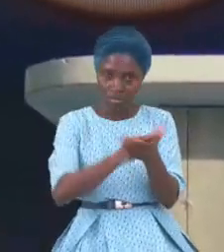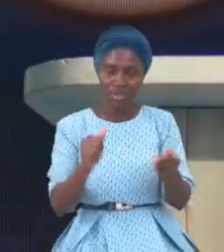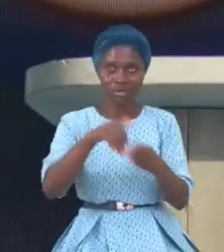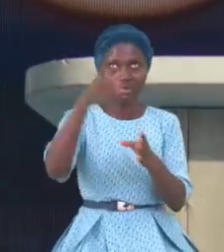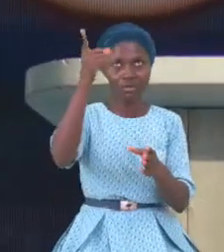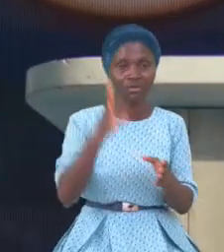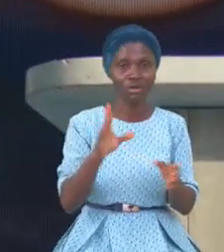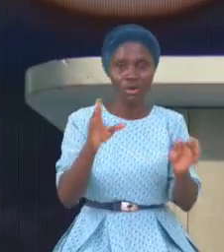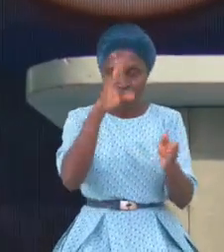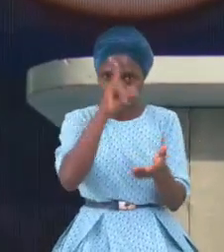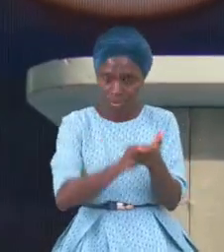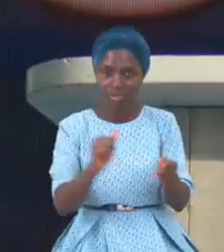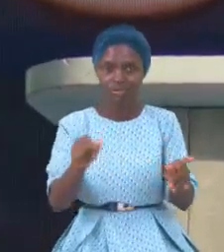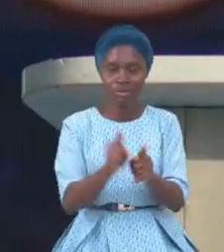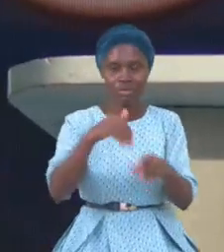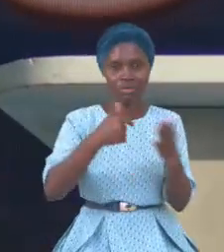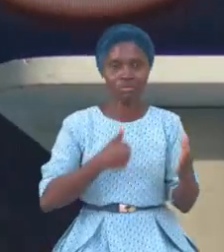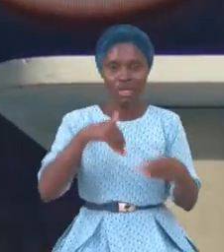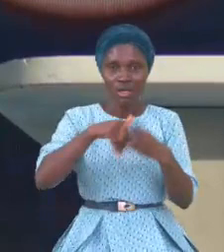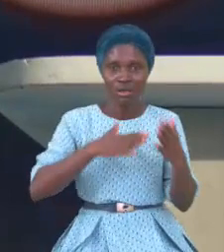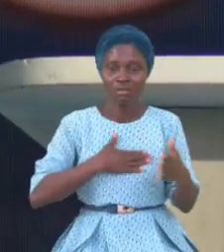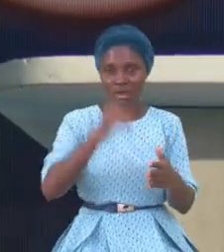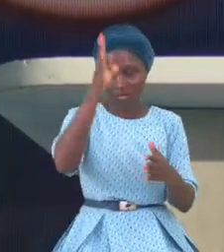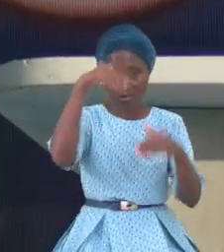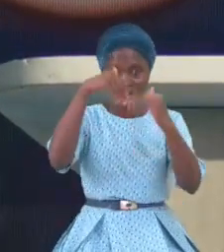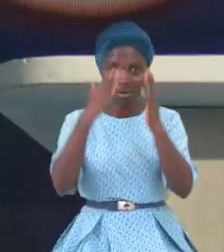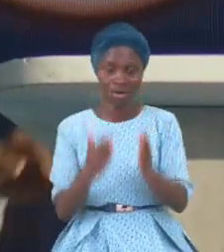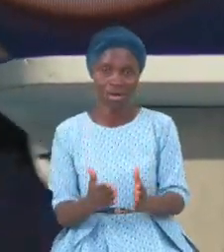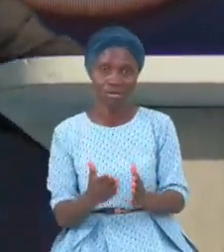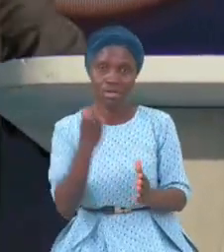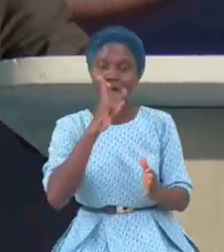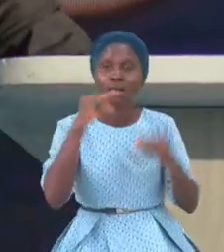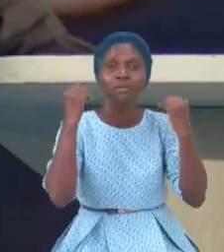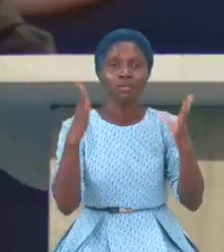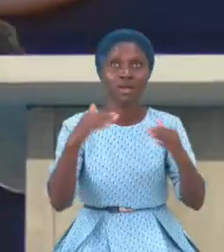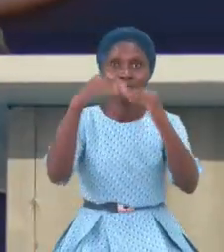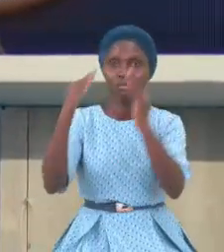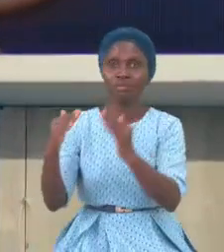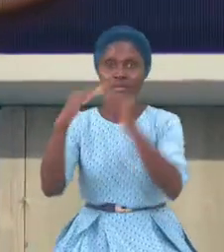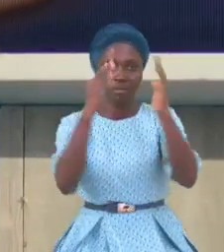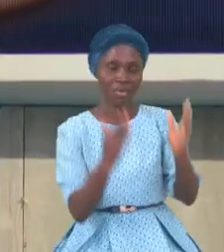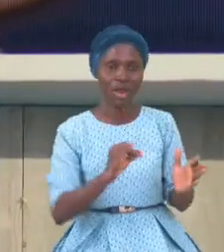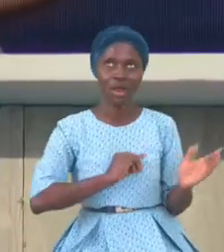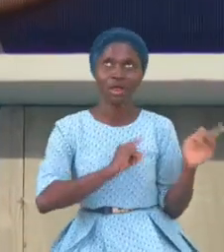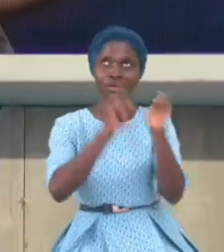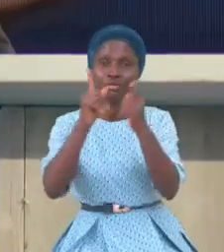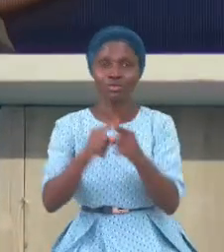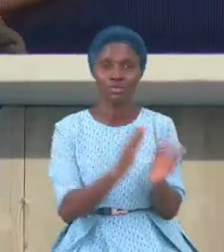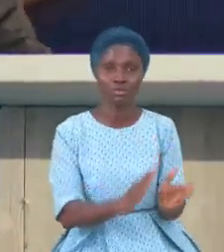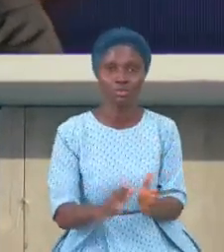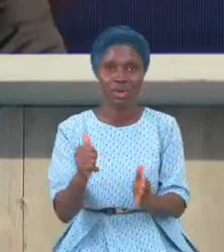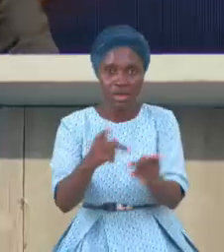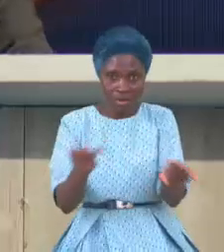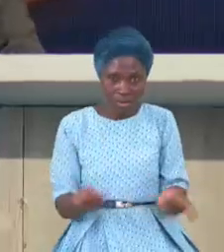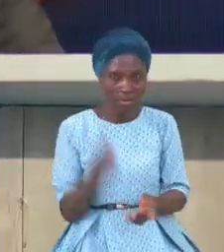you are not so, I would have told you. I go to prepare a place for you. Here you have a place you are living on